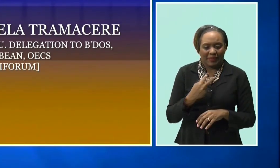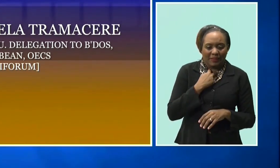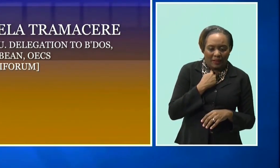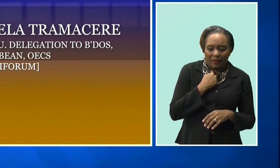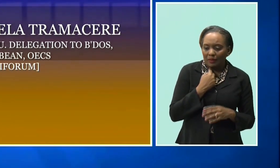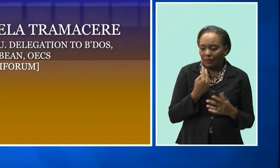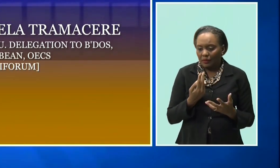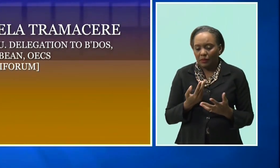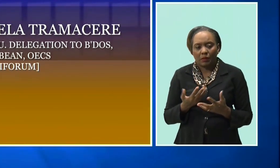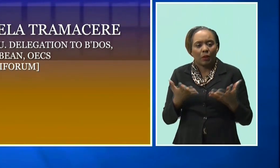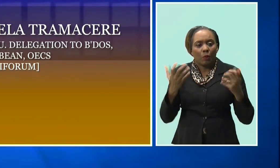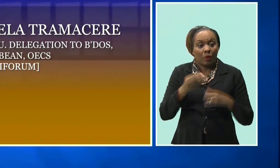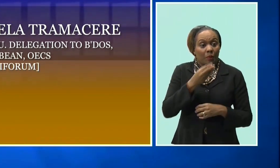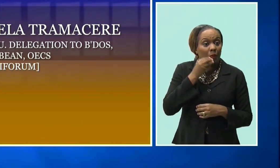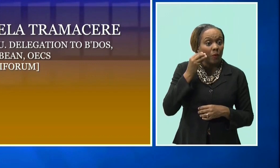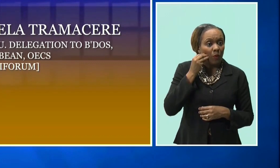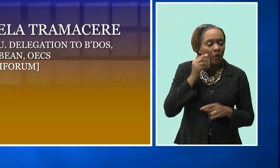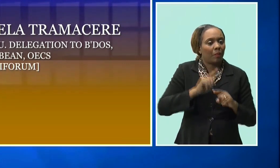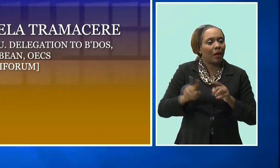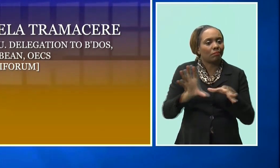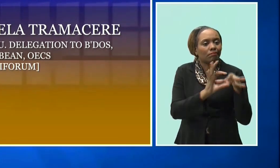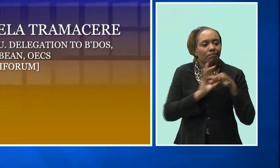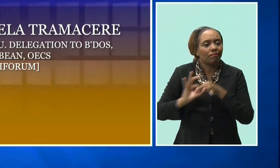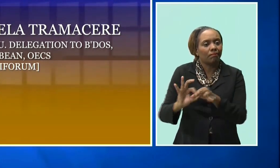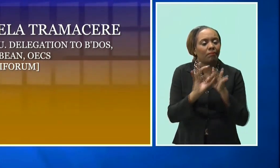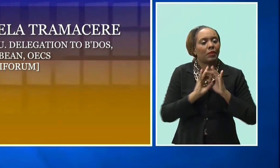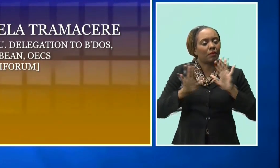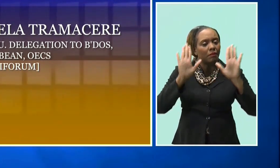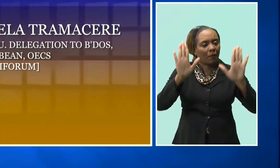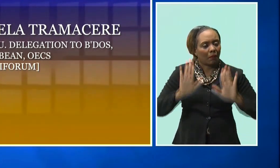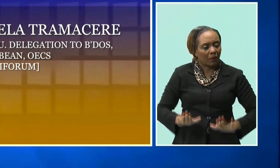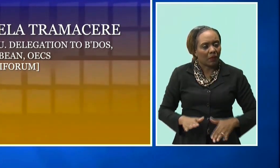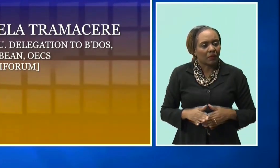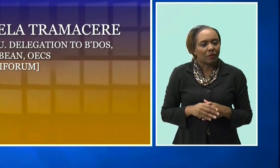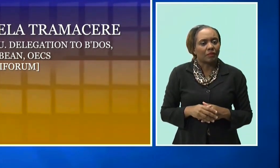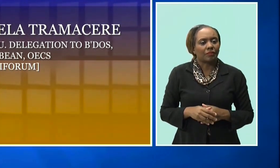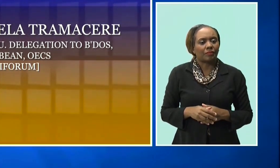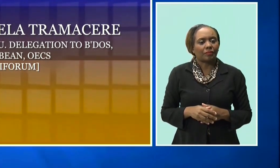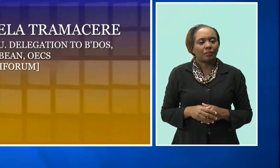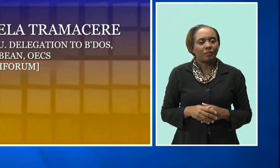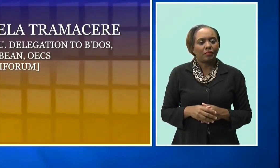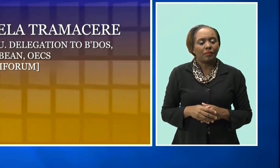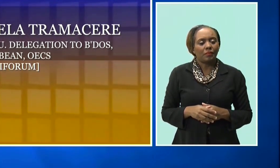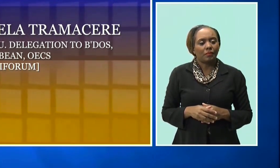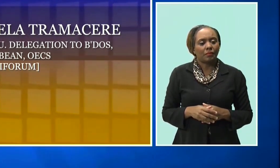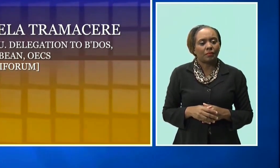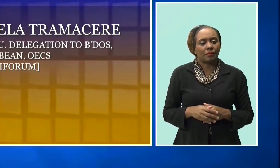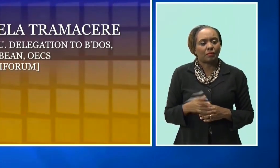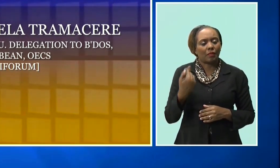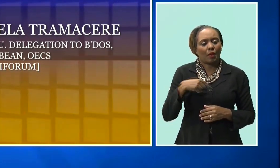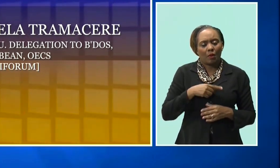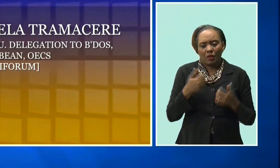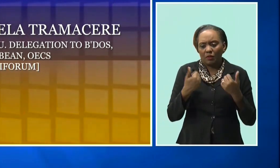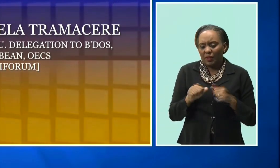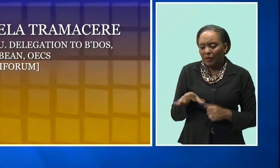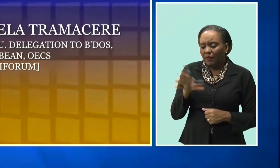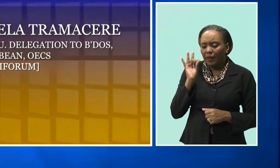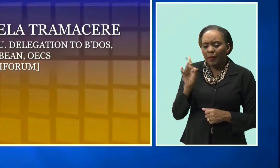say that the cooperation has been fabulous. The difficulties have been more in finding out who was